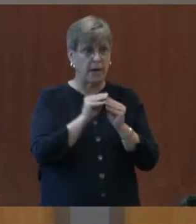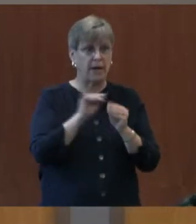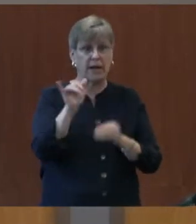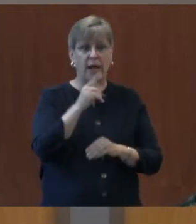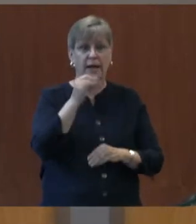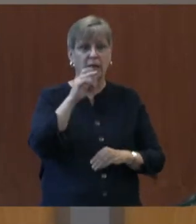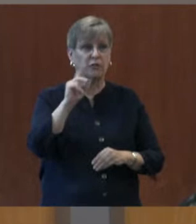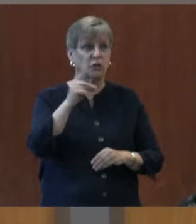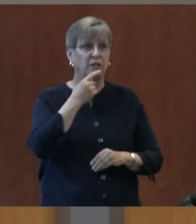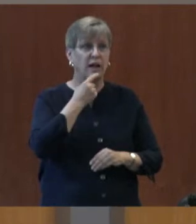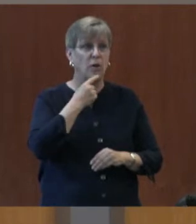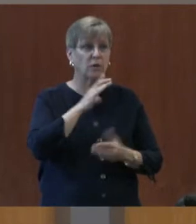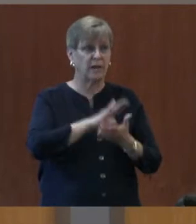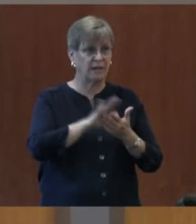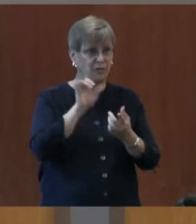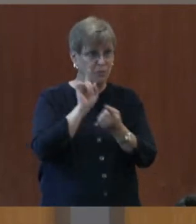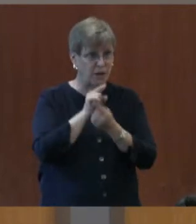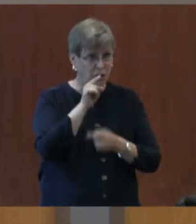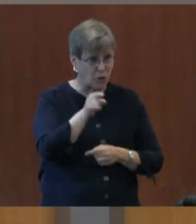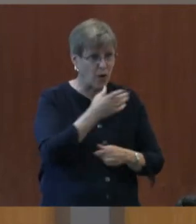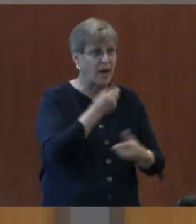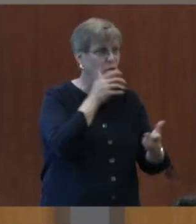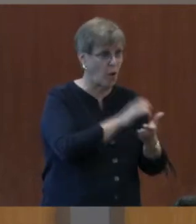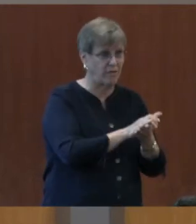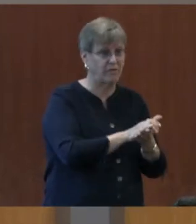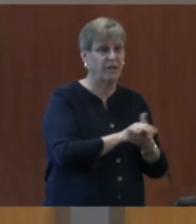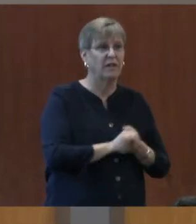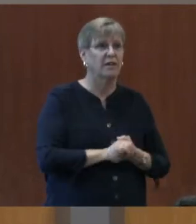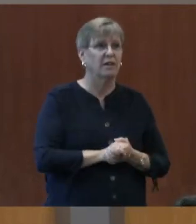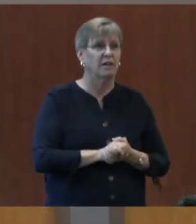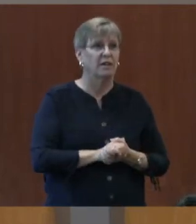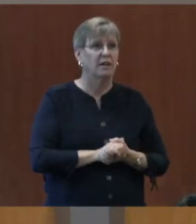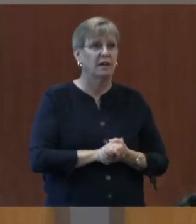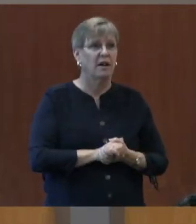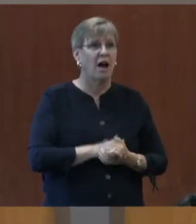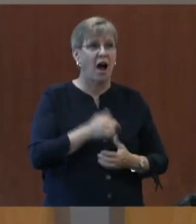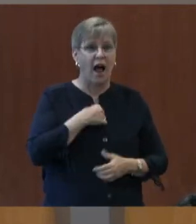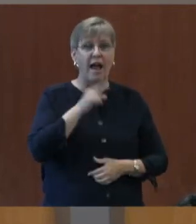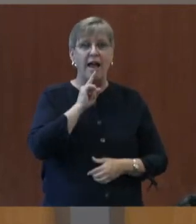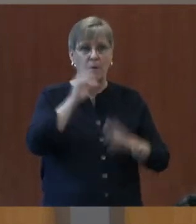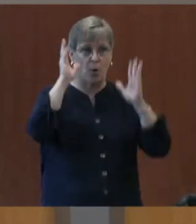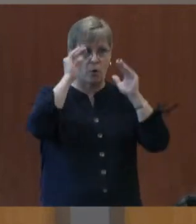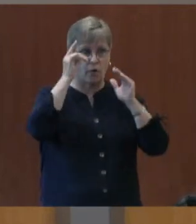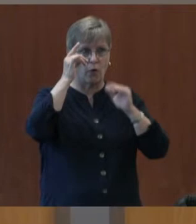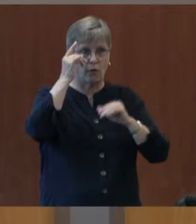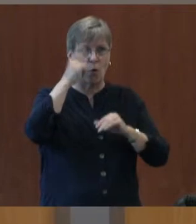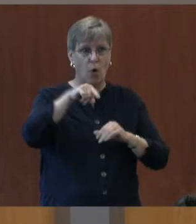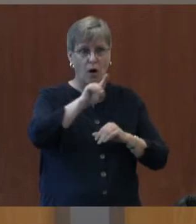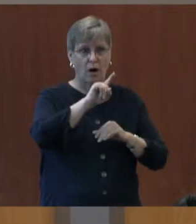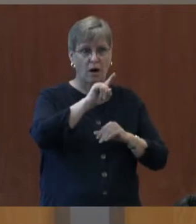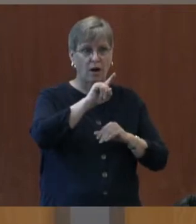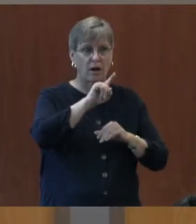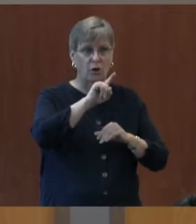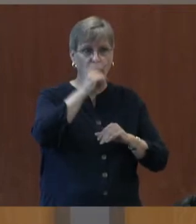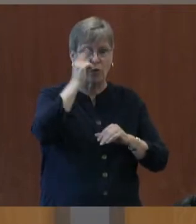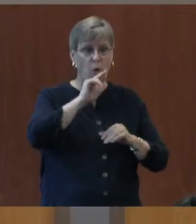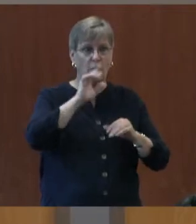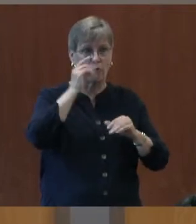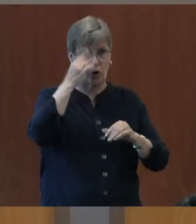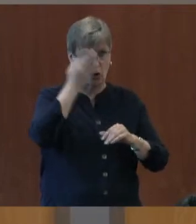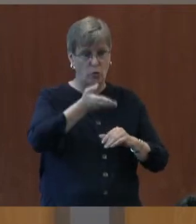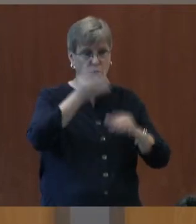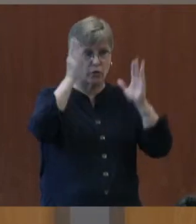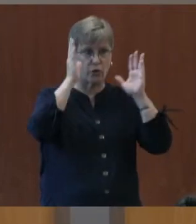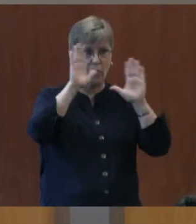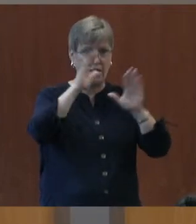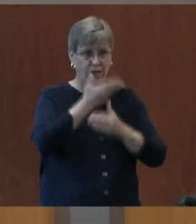Gesford said, it was great to meet you and your wife. I am hopeful for the great things that I hope will be coming.